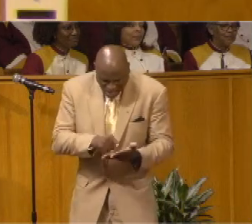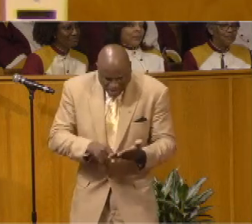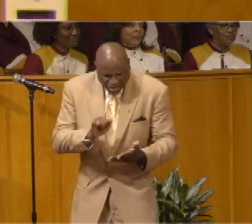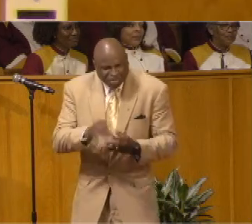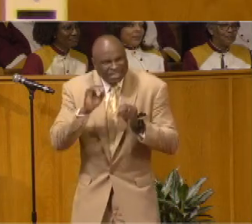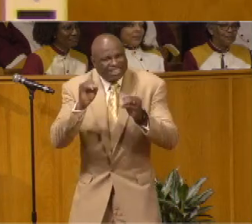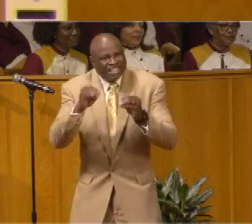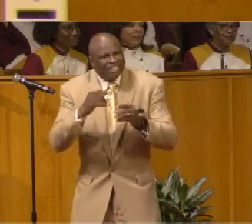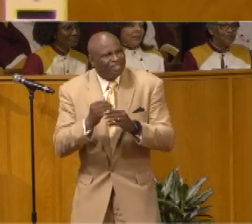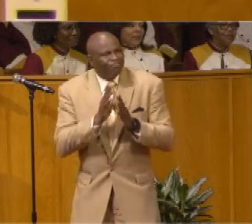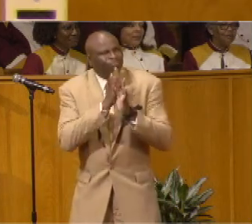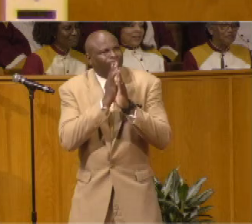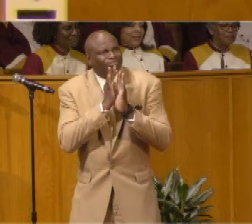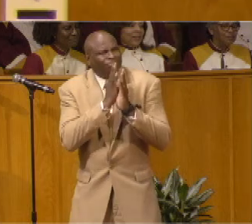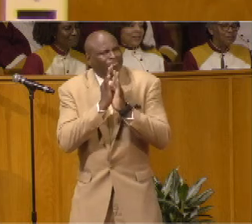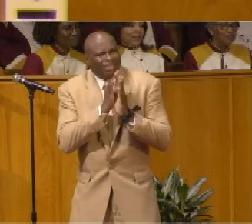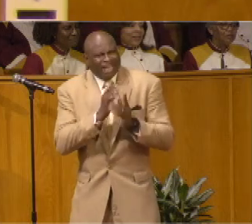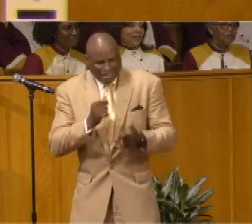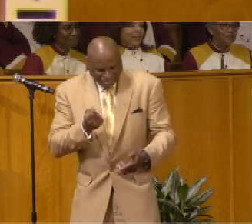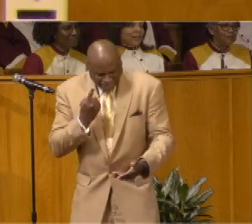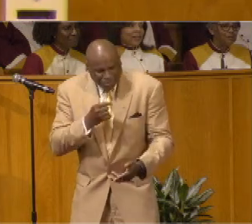didn't teach me anything new.